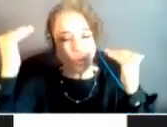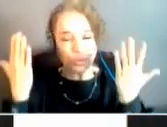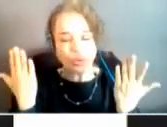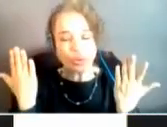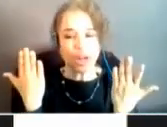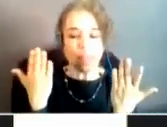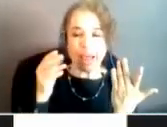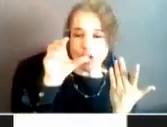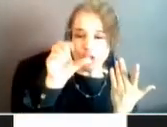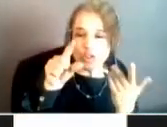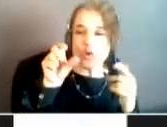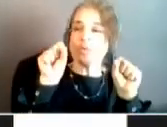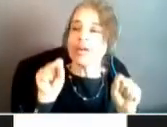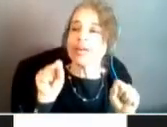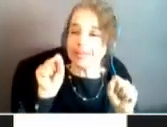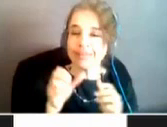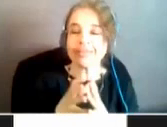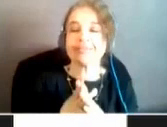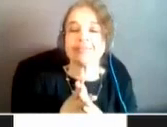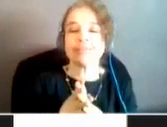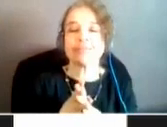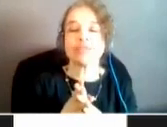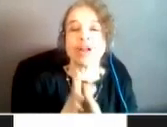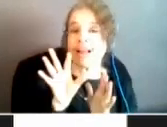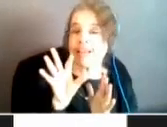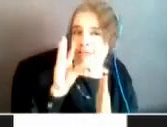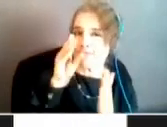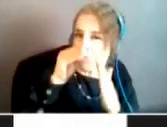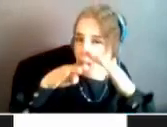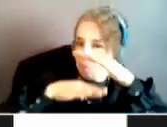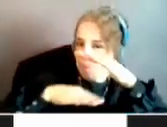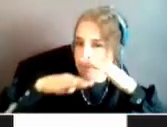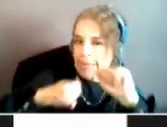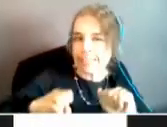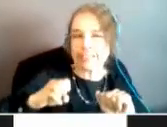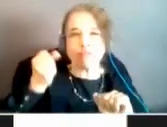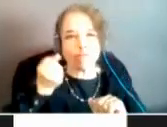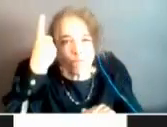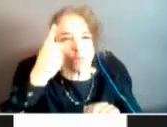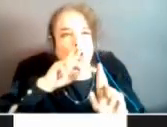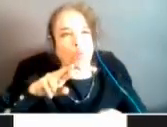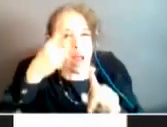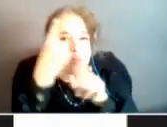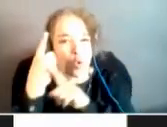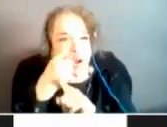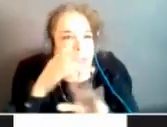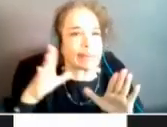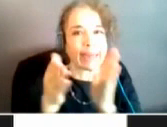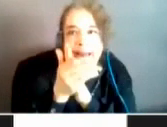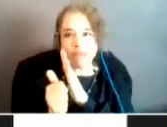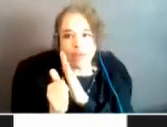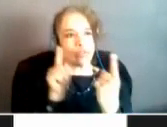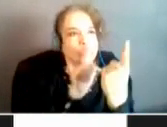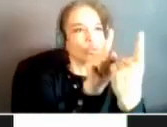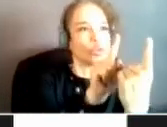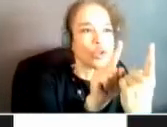you know, so that they will have a, you know, a foundation to be able to respond appropriately and effectively